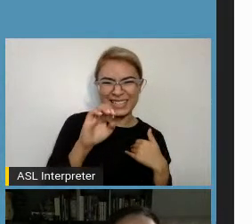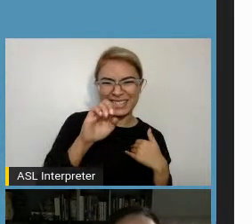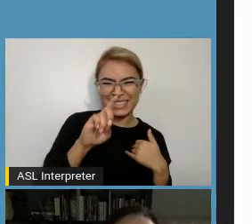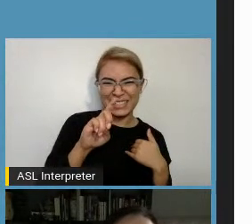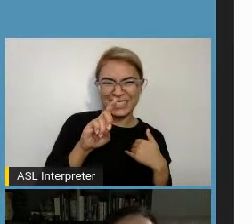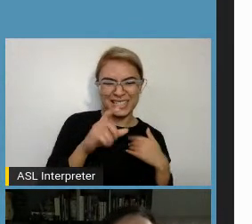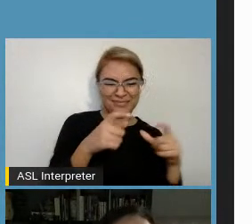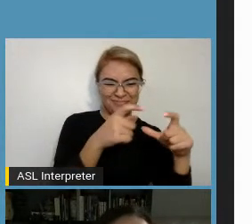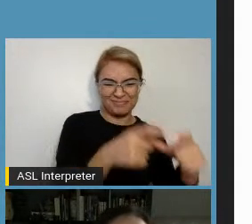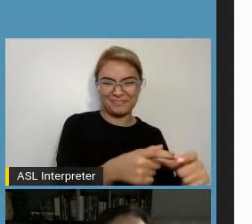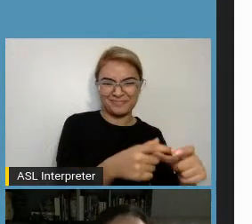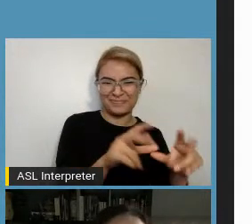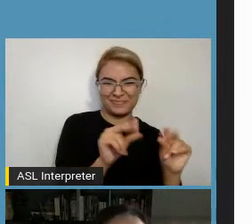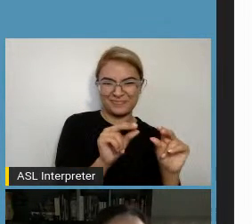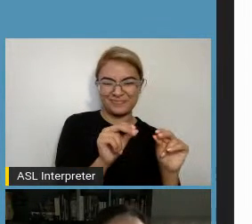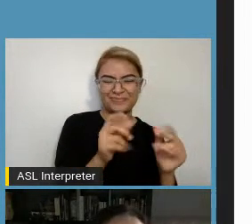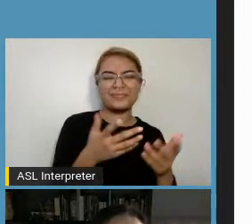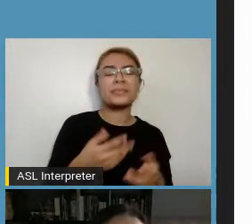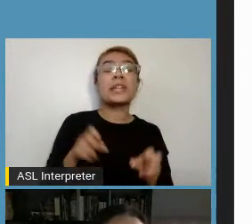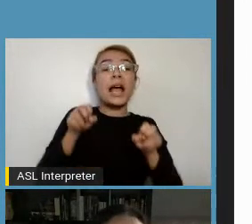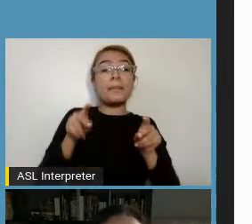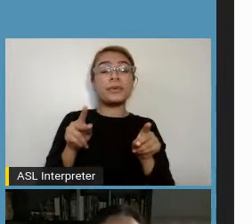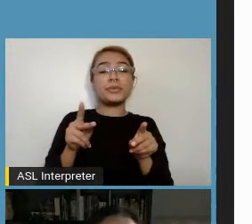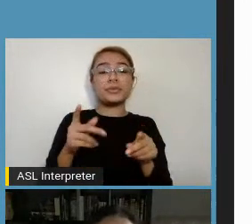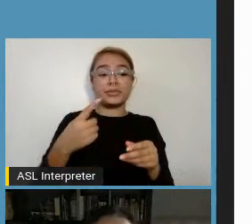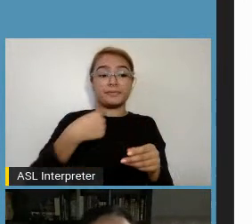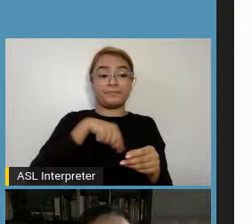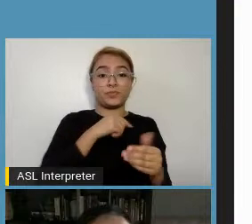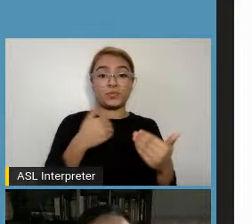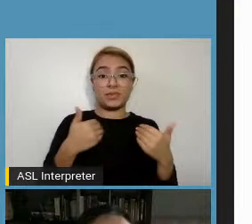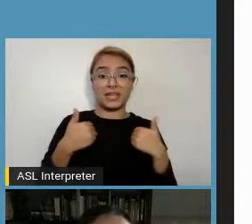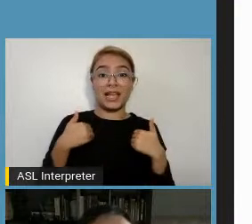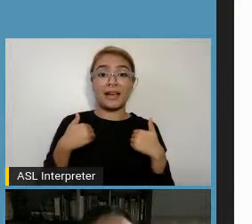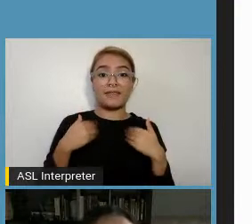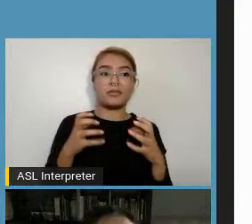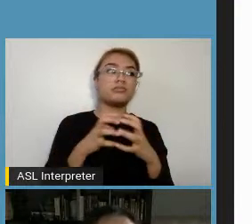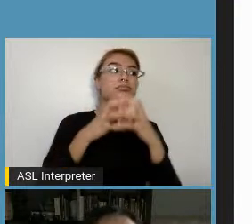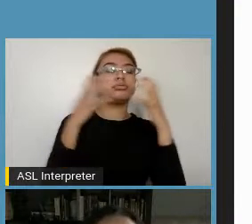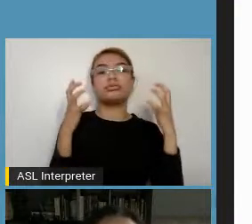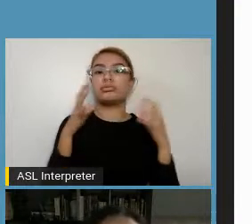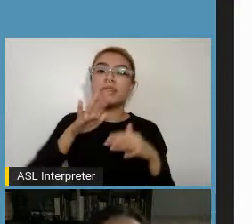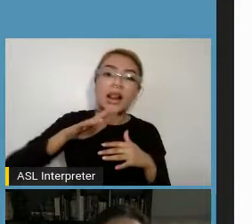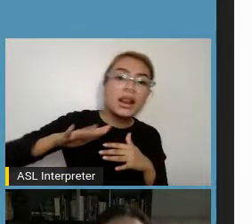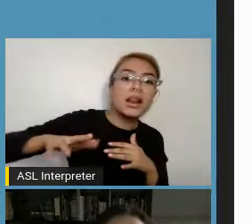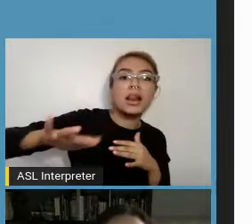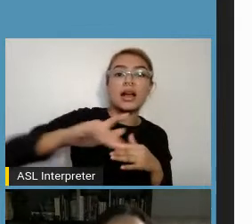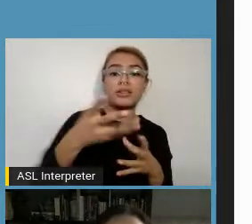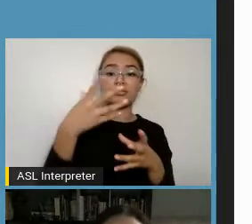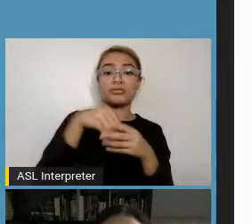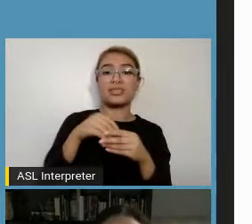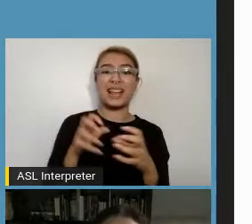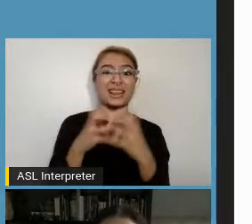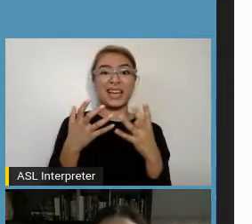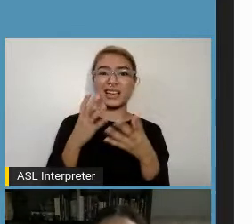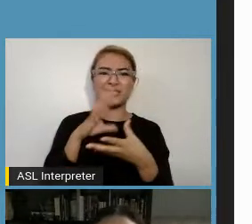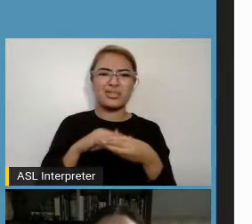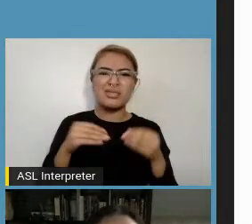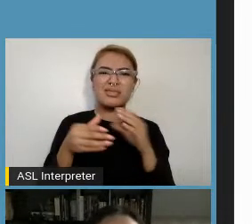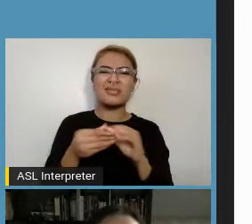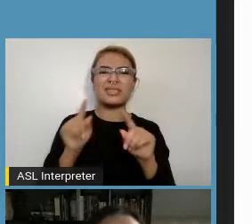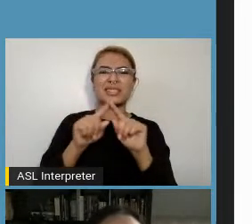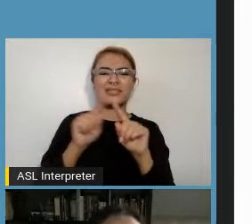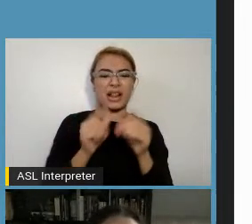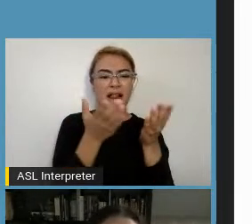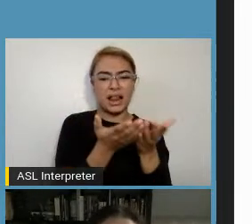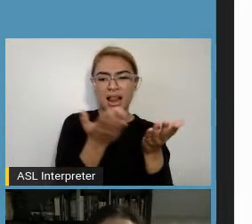The opportunities, though, that this provides, again, the unlimited space to include a lot of stories, a lot of artifacts, and to